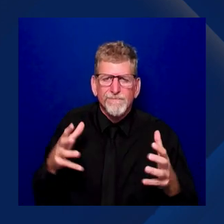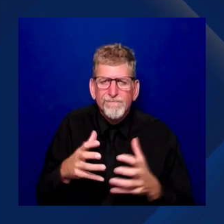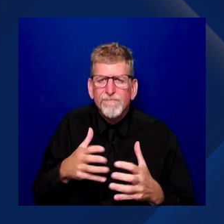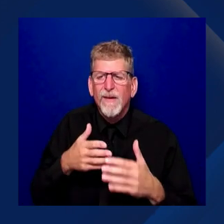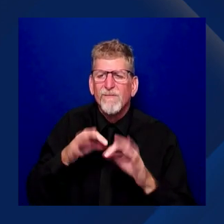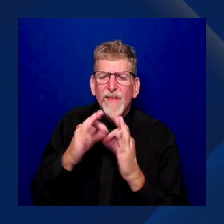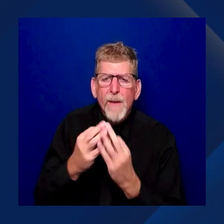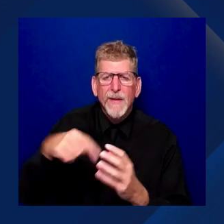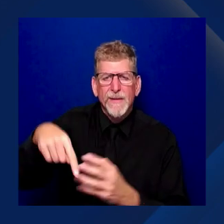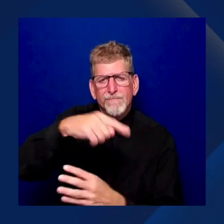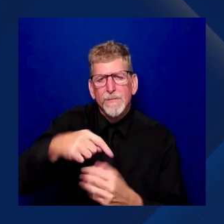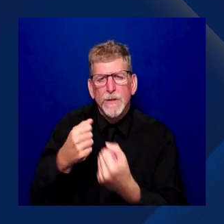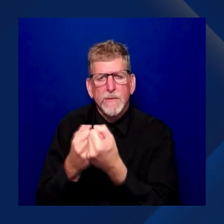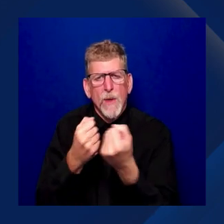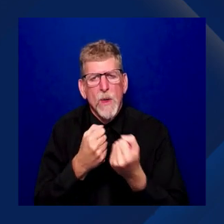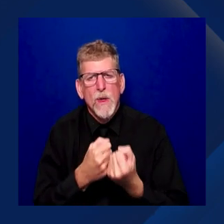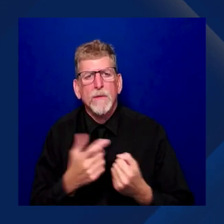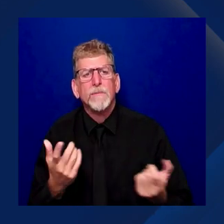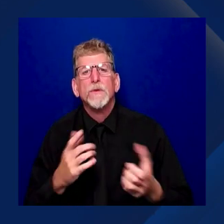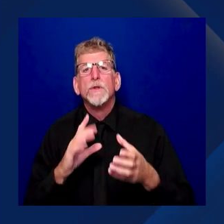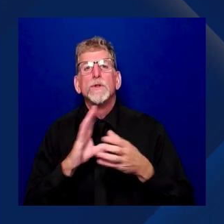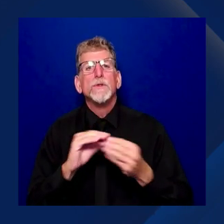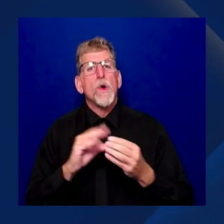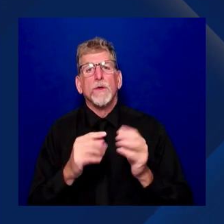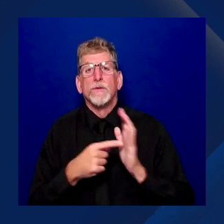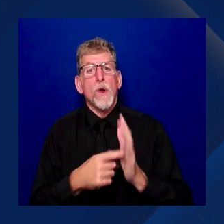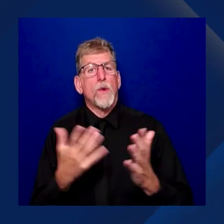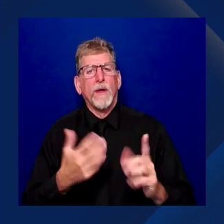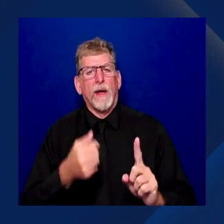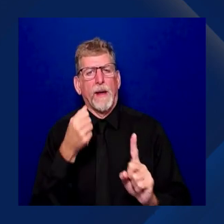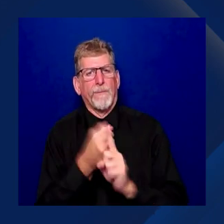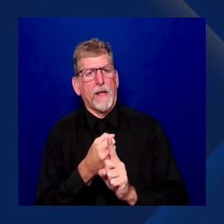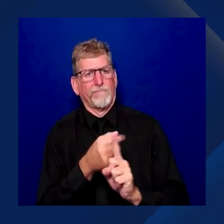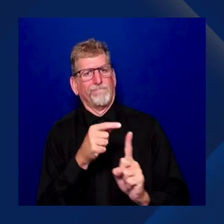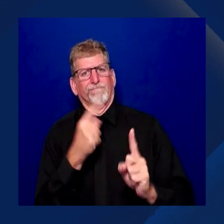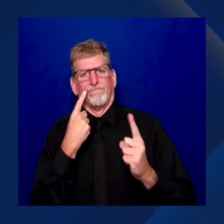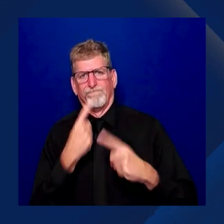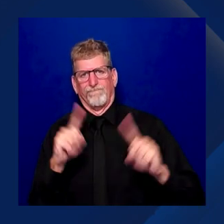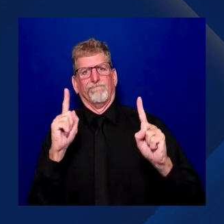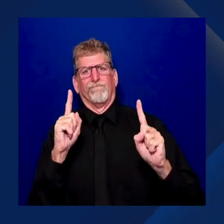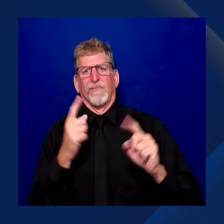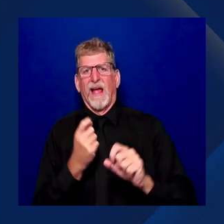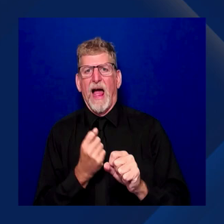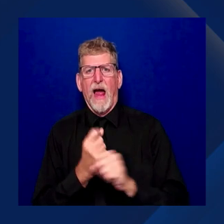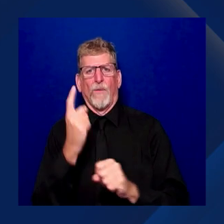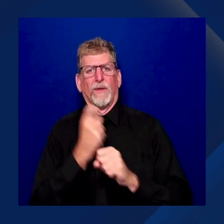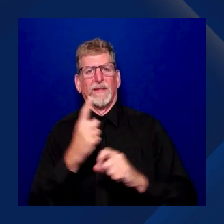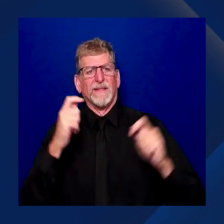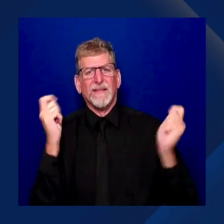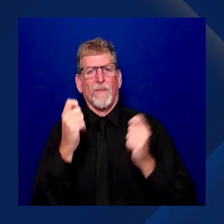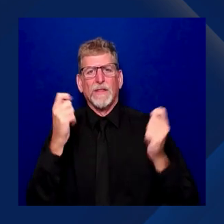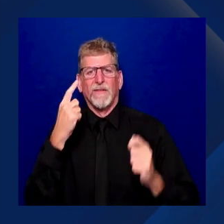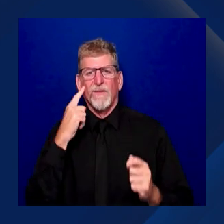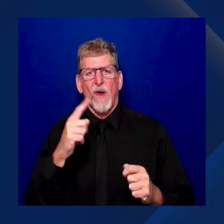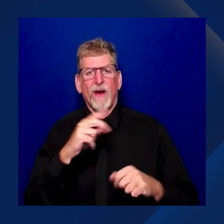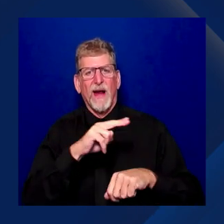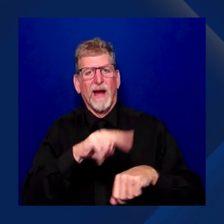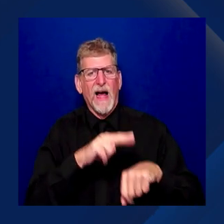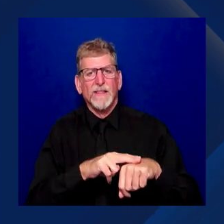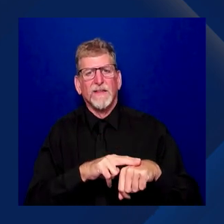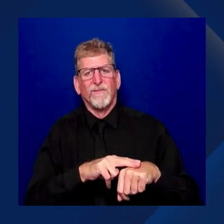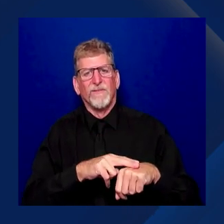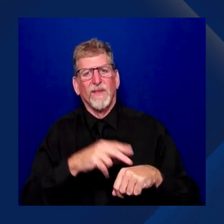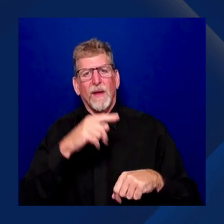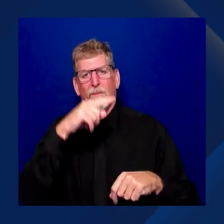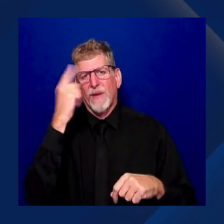successful impact of our founding and annual celebration of the National Black Maternal Health Week campaign every April 11th through